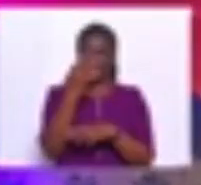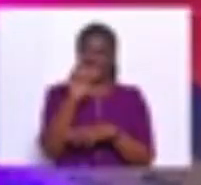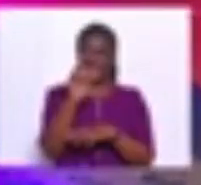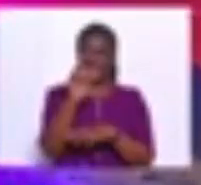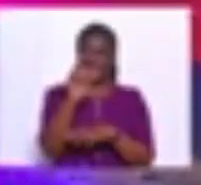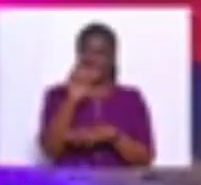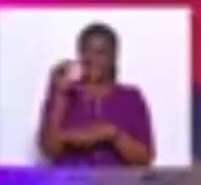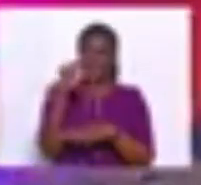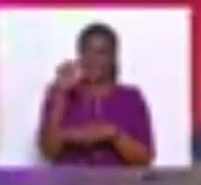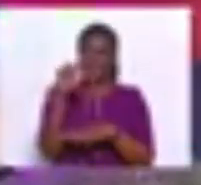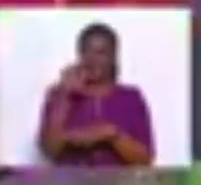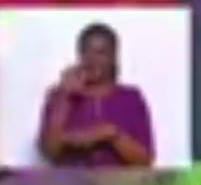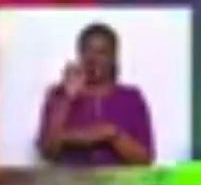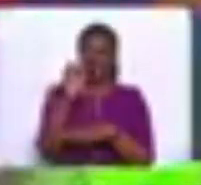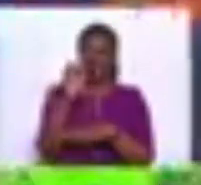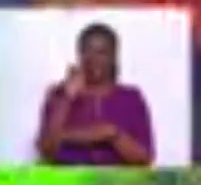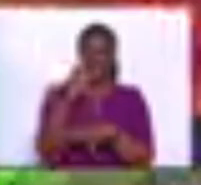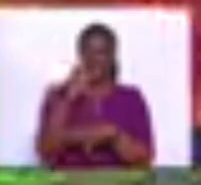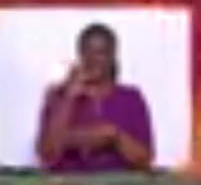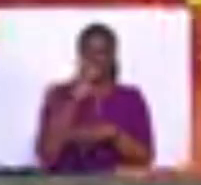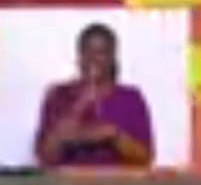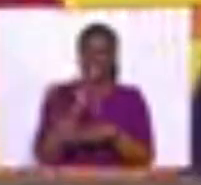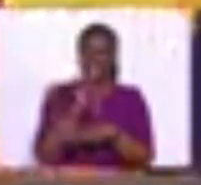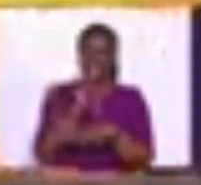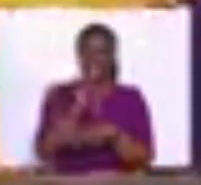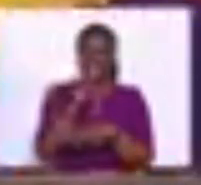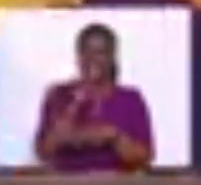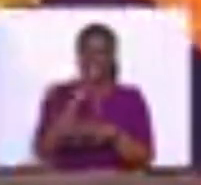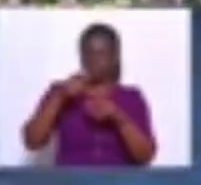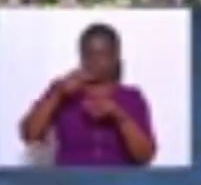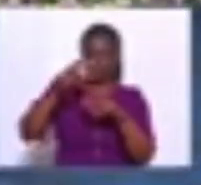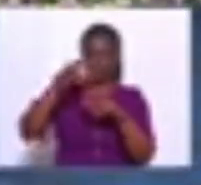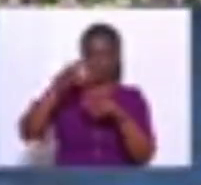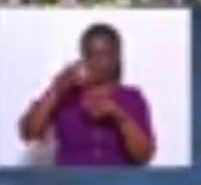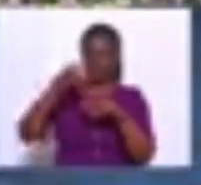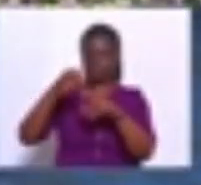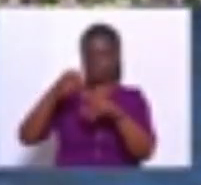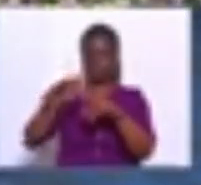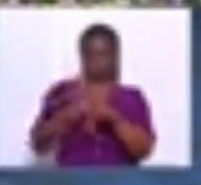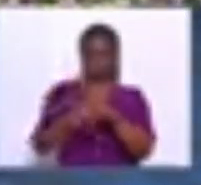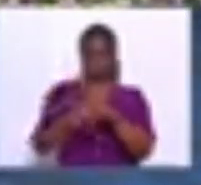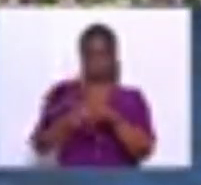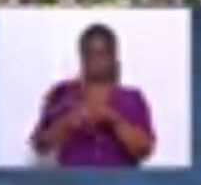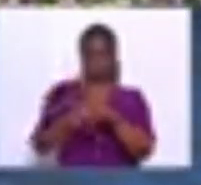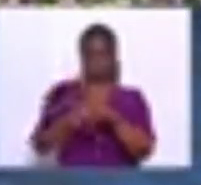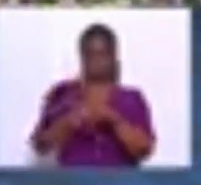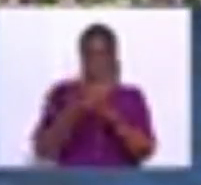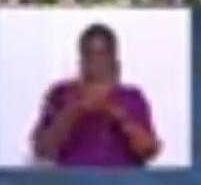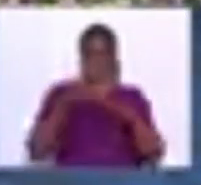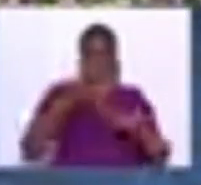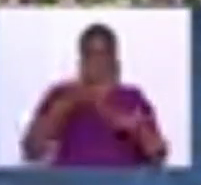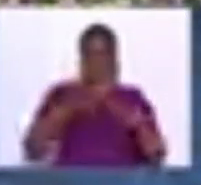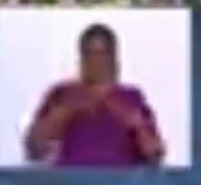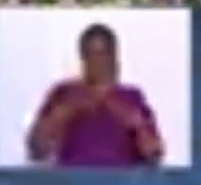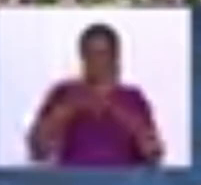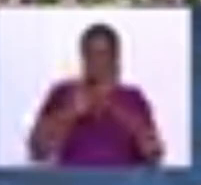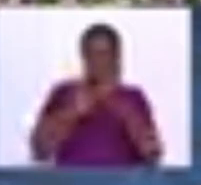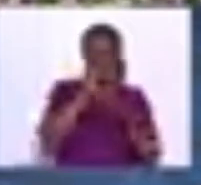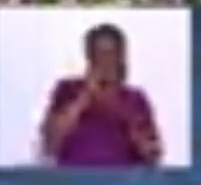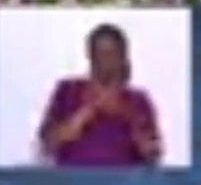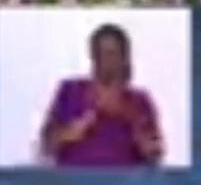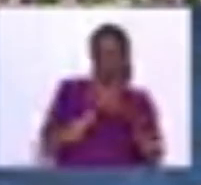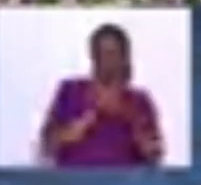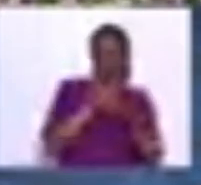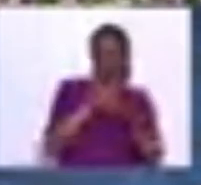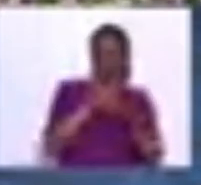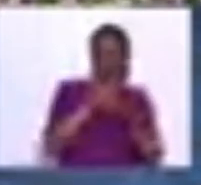week increases your risk of bowel cancer by 60%. So some people say, well, I'll just reduce my amount of red meat.